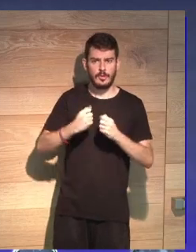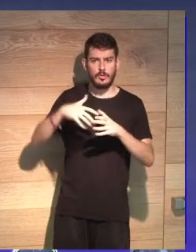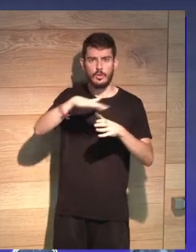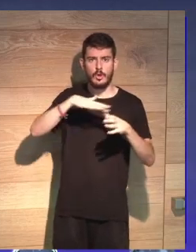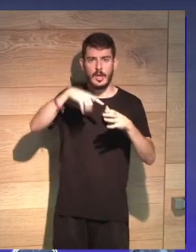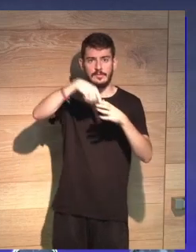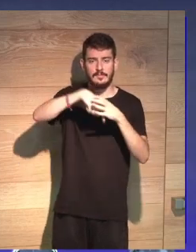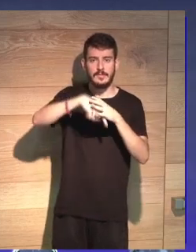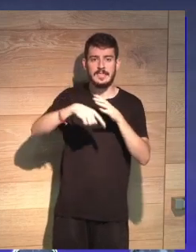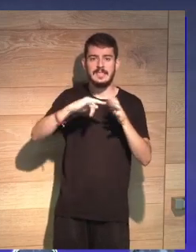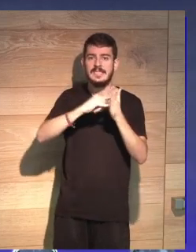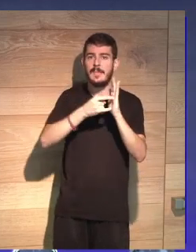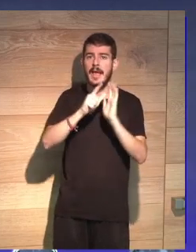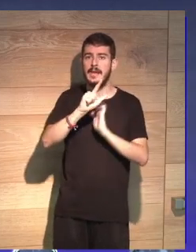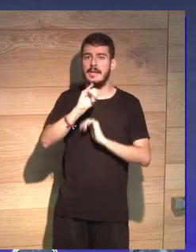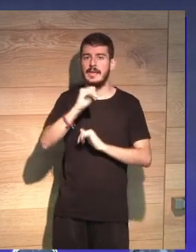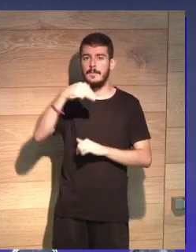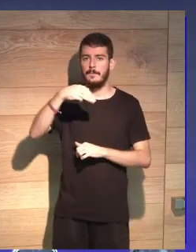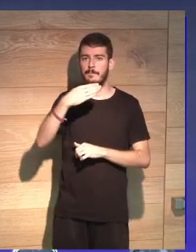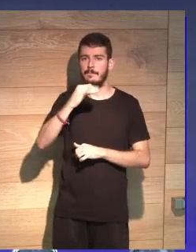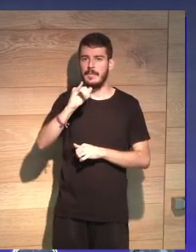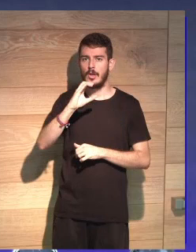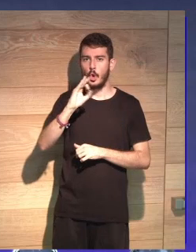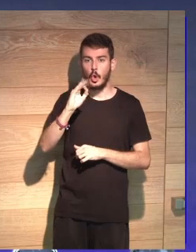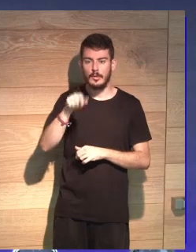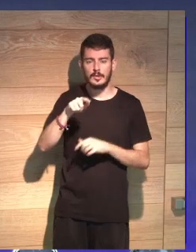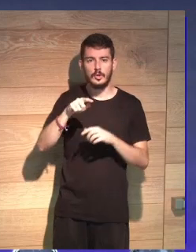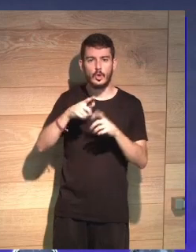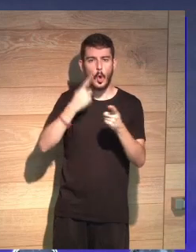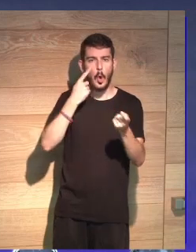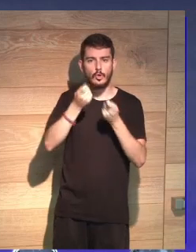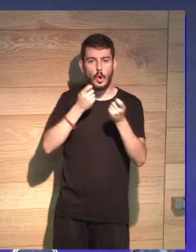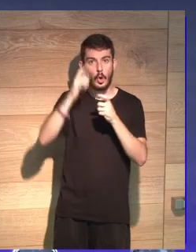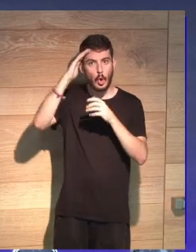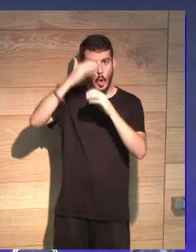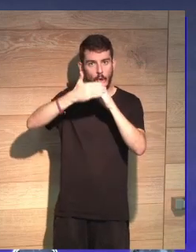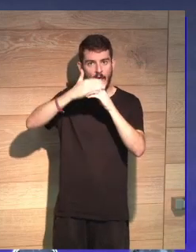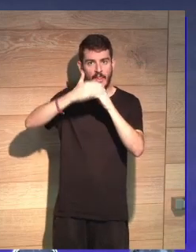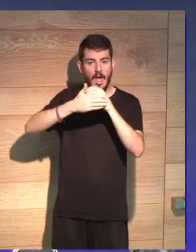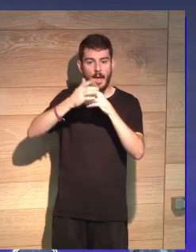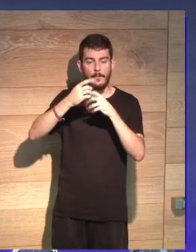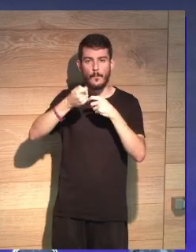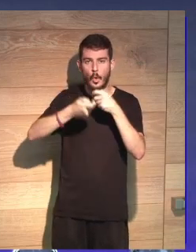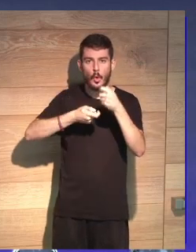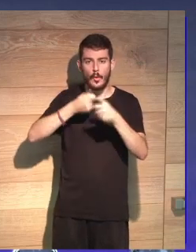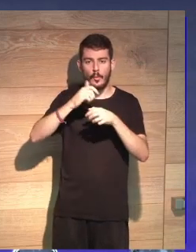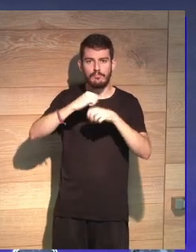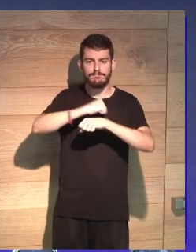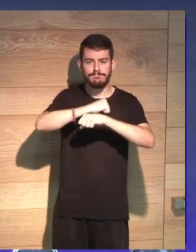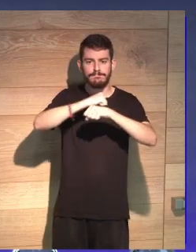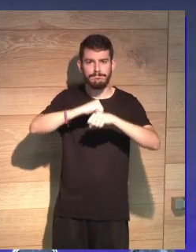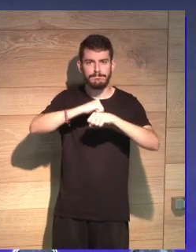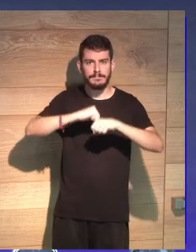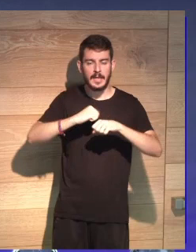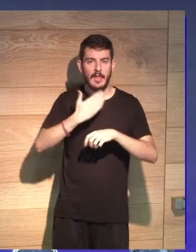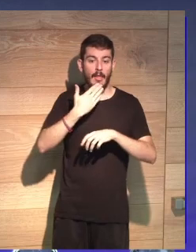and this is what we call the limbic system, that is run by the cortex of our